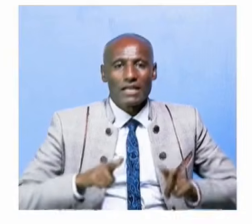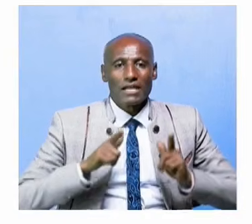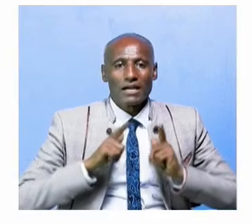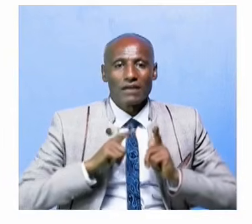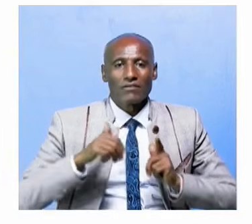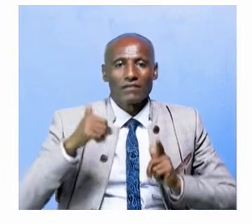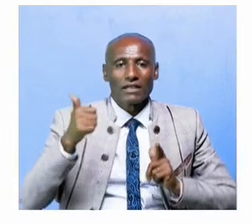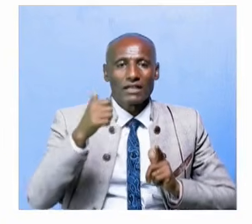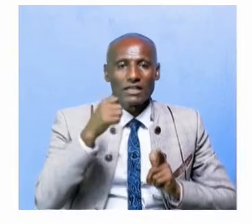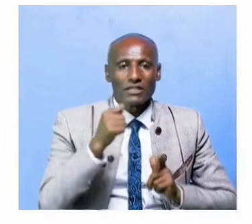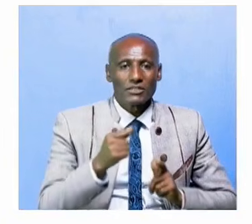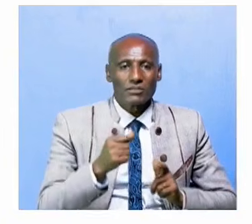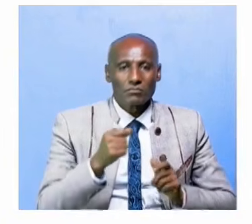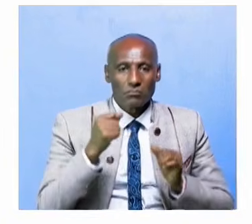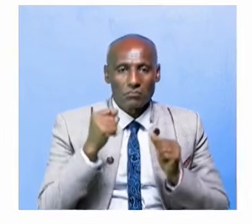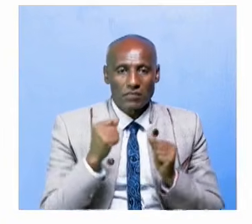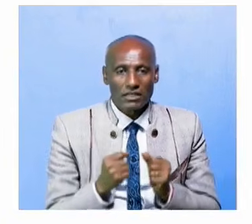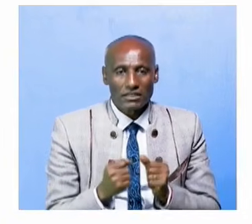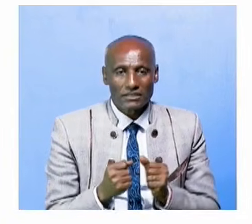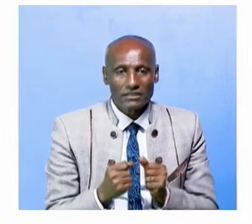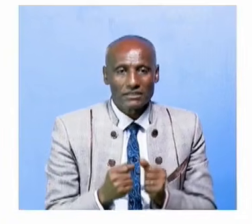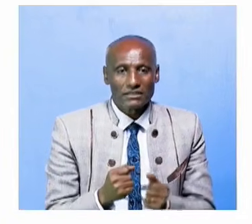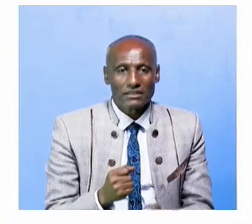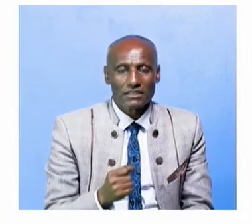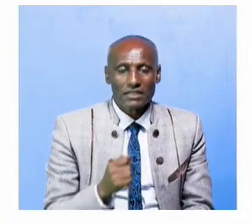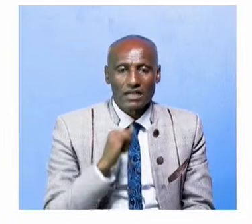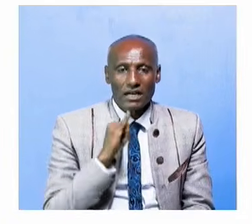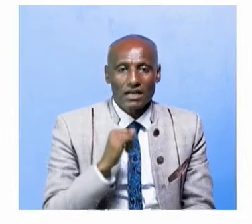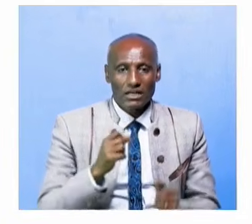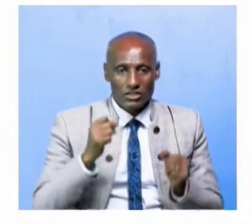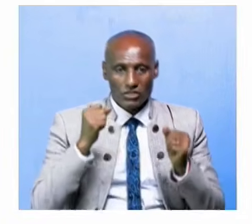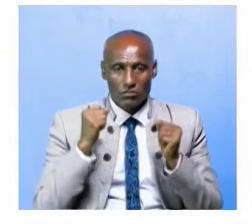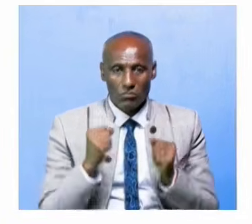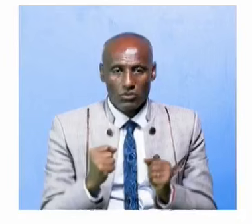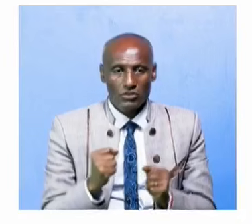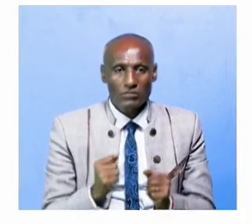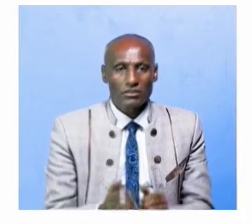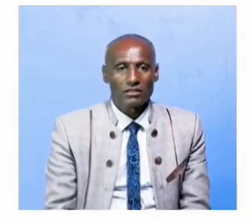as much as possible.